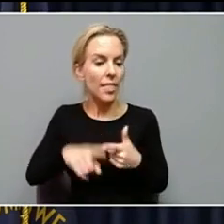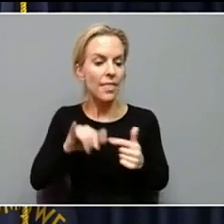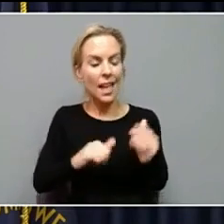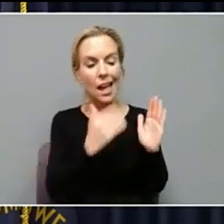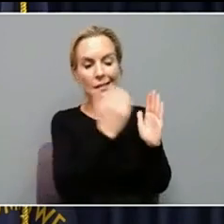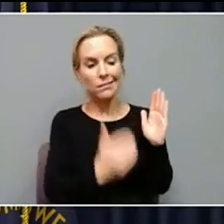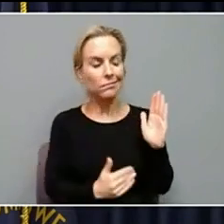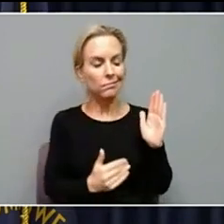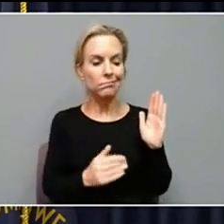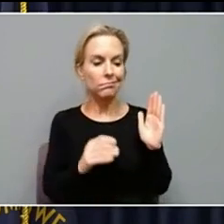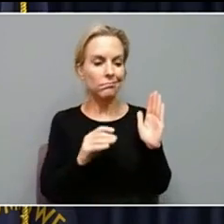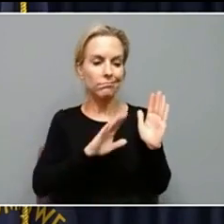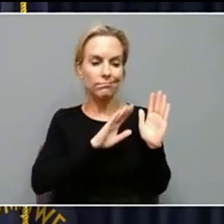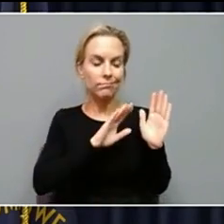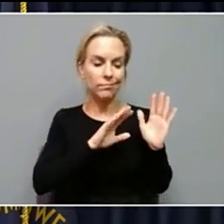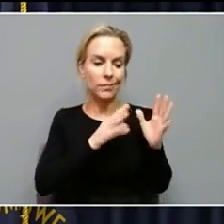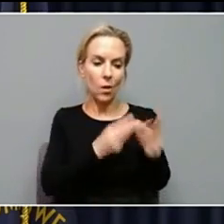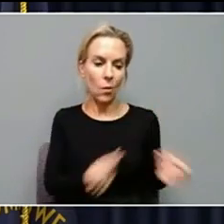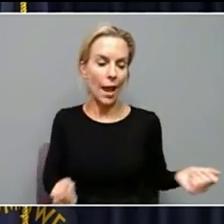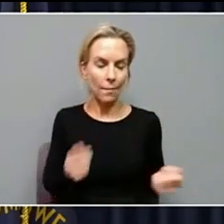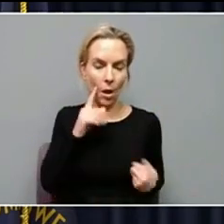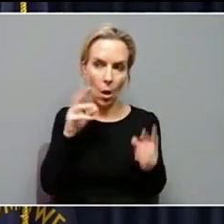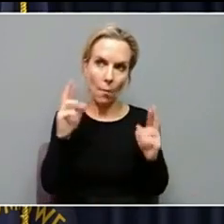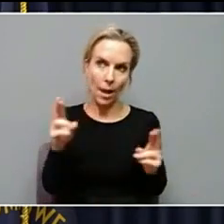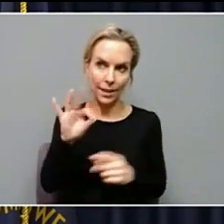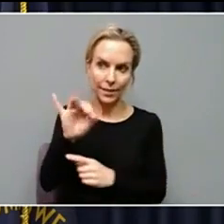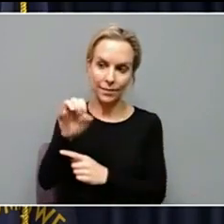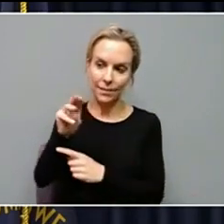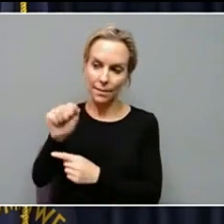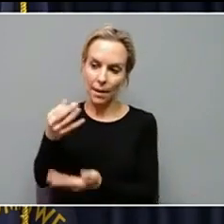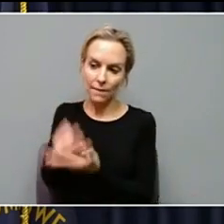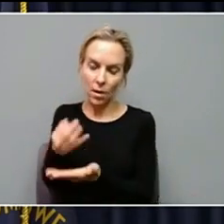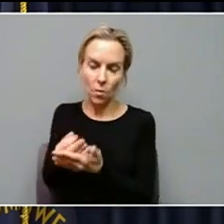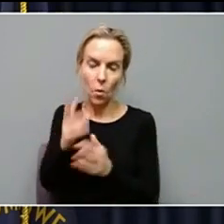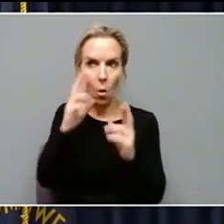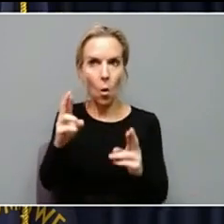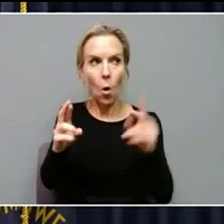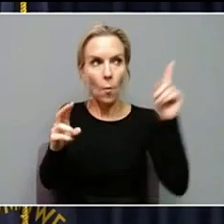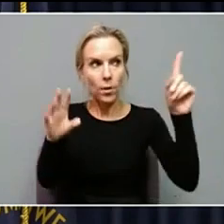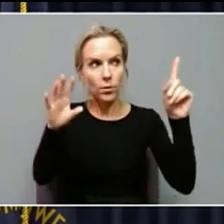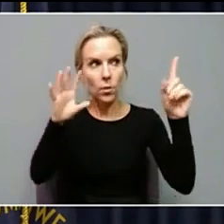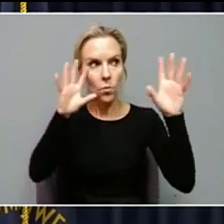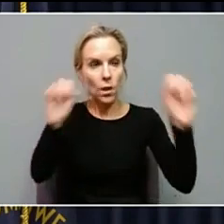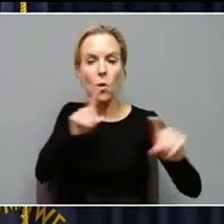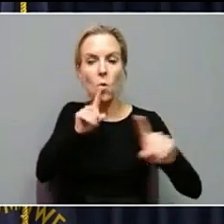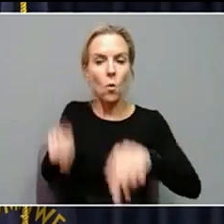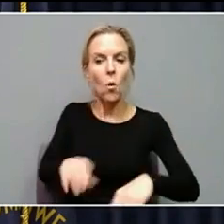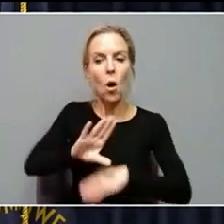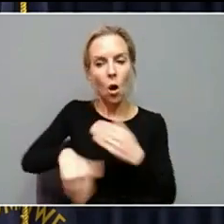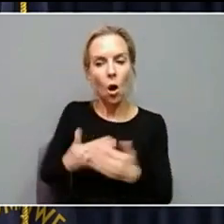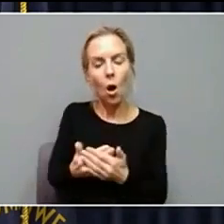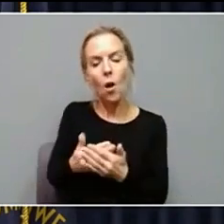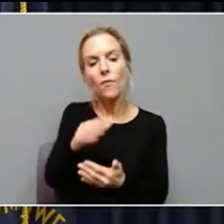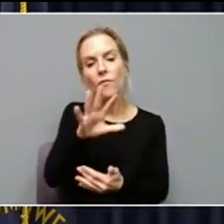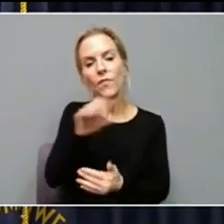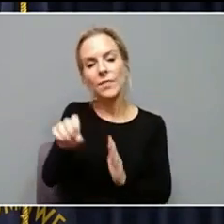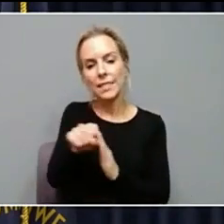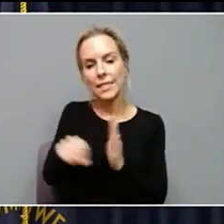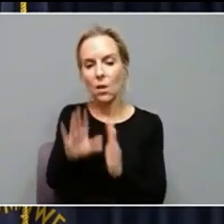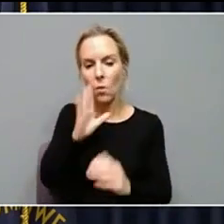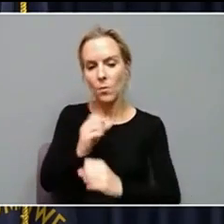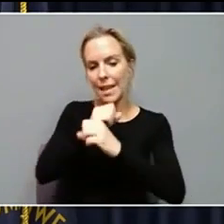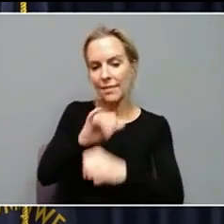possibly FEMA funding. But we believe right now the president's order, all 50 states, protects that. So right now they have in